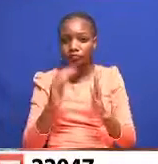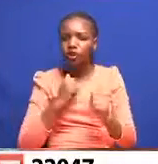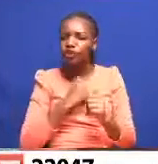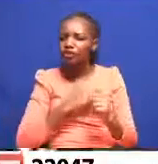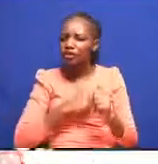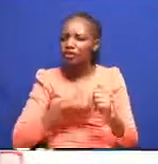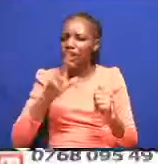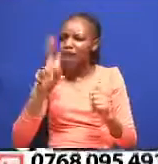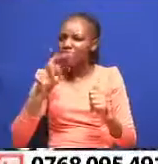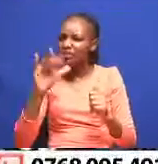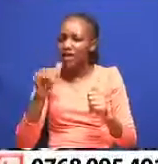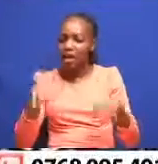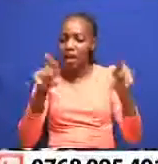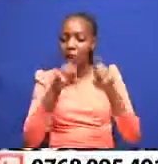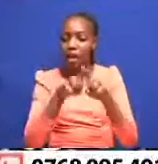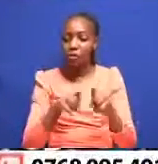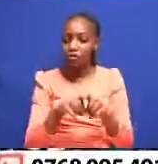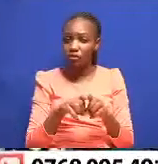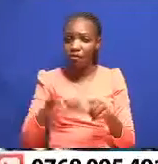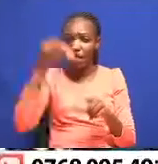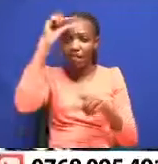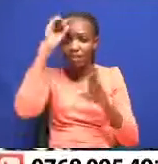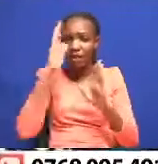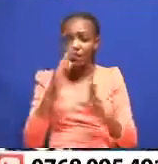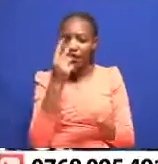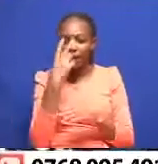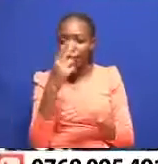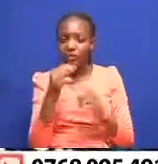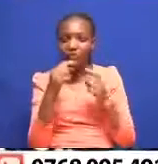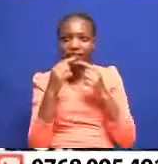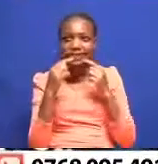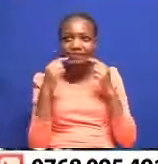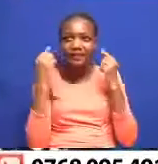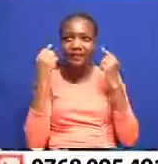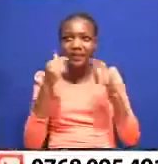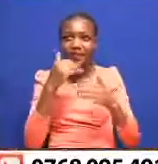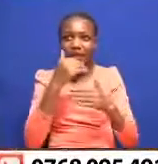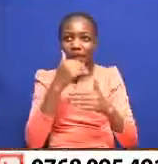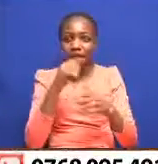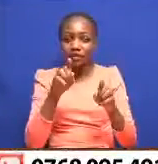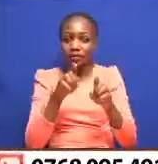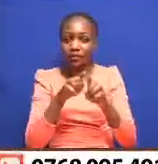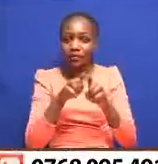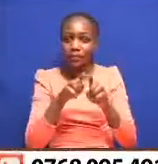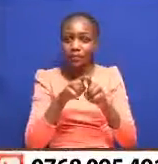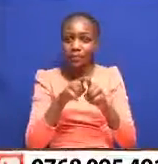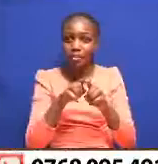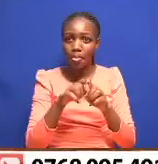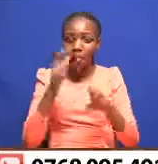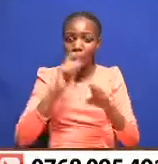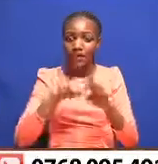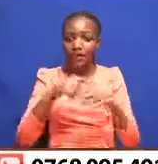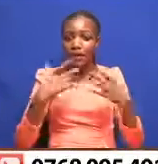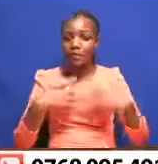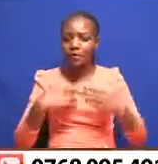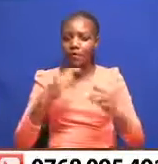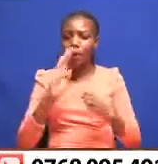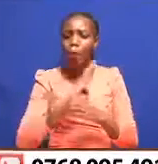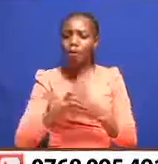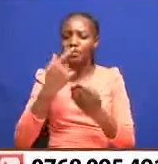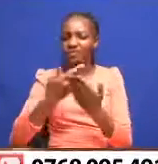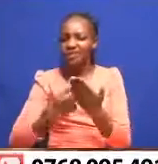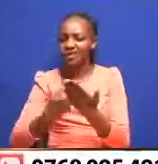Assembly. Off and on, Waiguru was spotted smiling before this light exchange between the governor's defense and